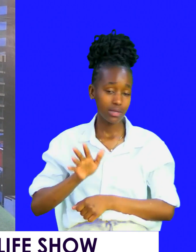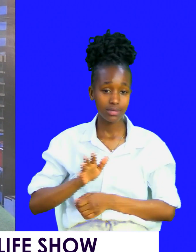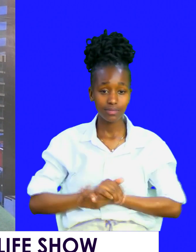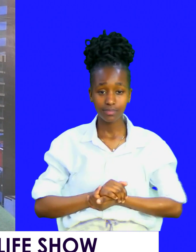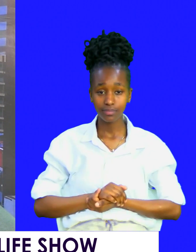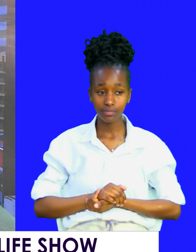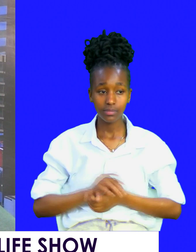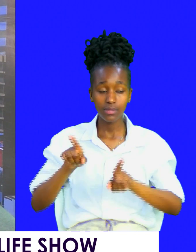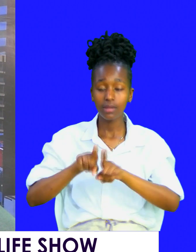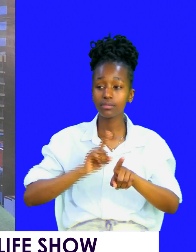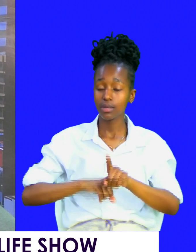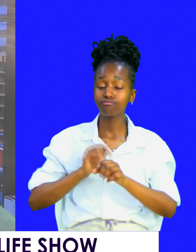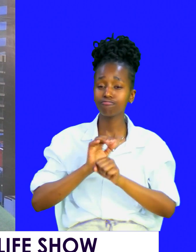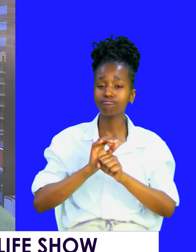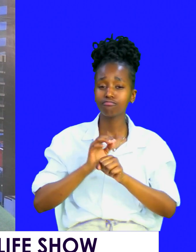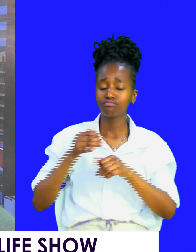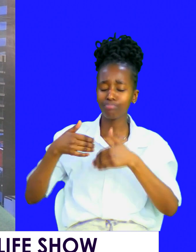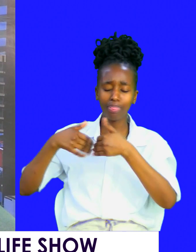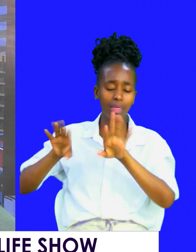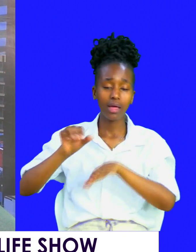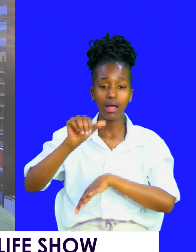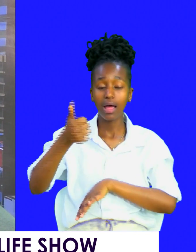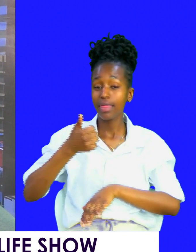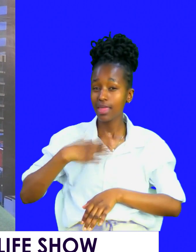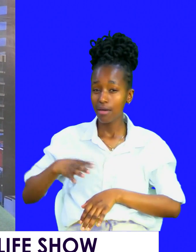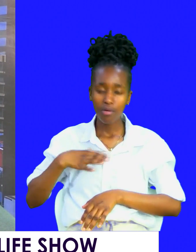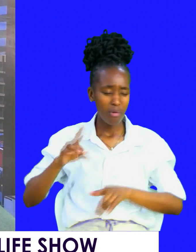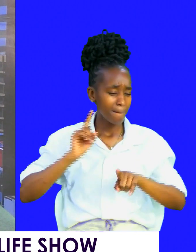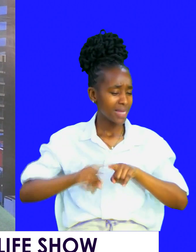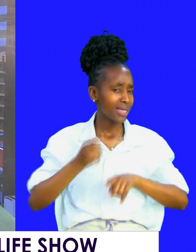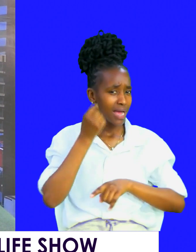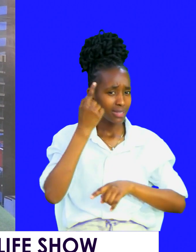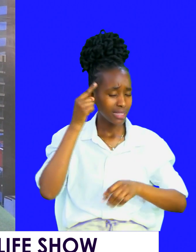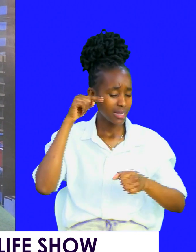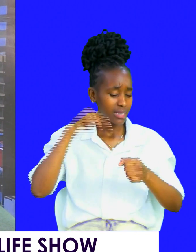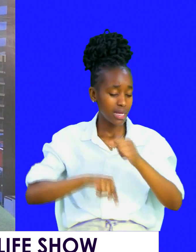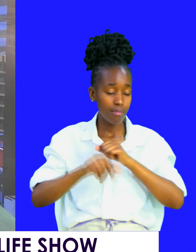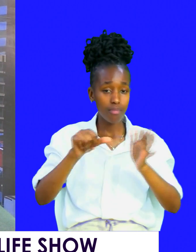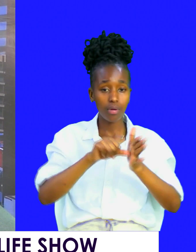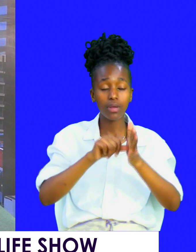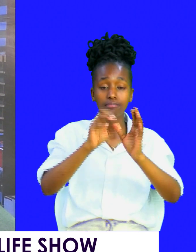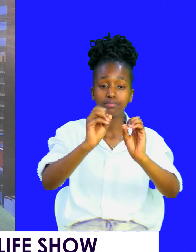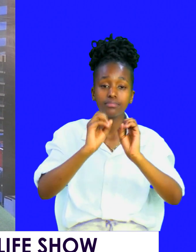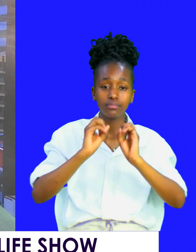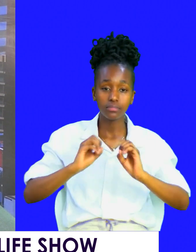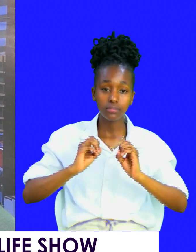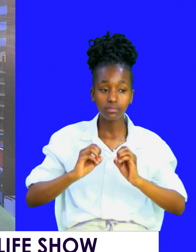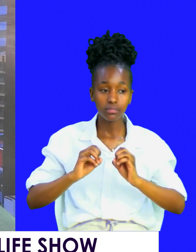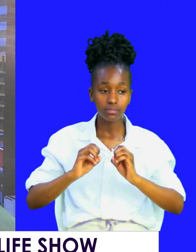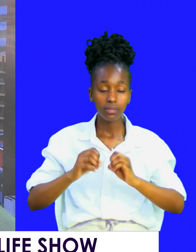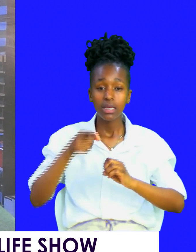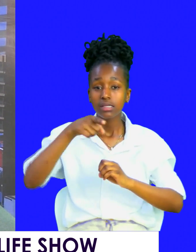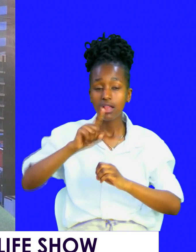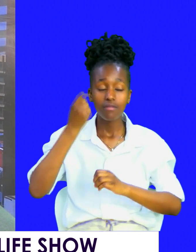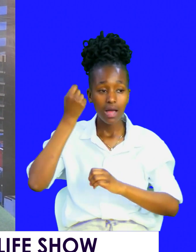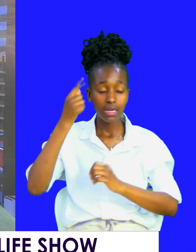and we resent, but there is a deeper problem than the resentment. There is a challenge